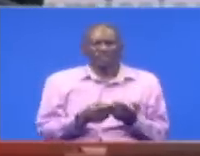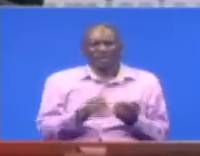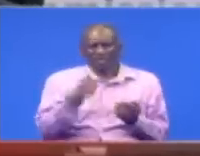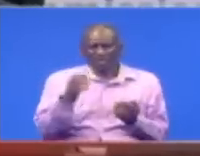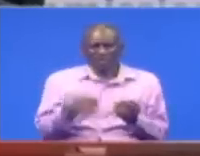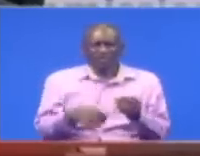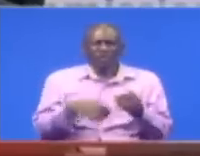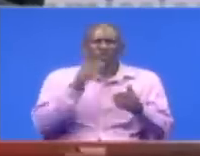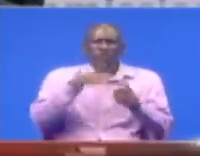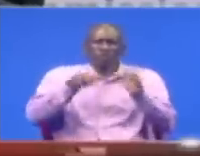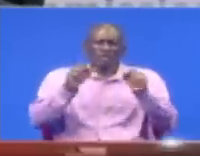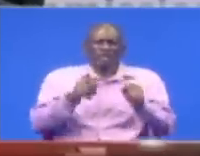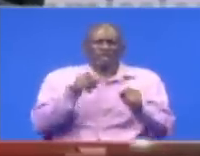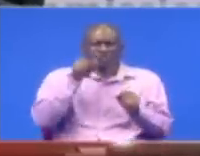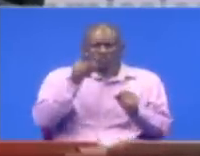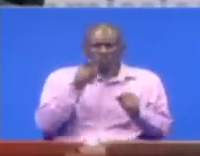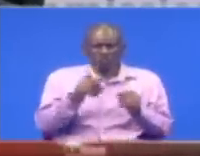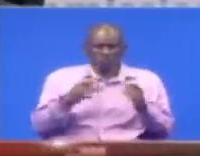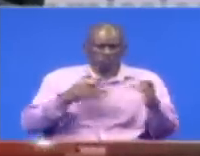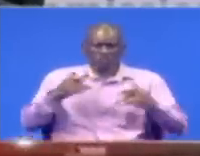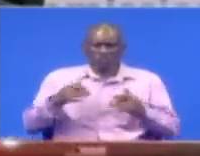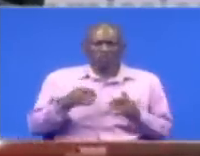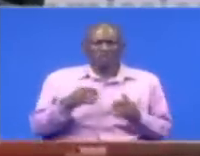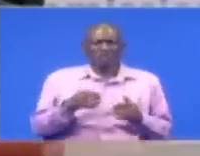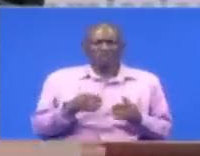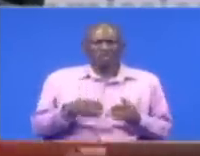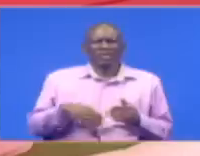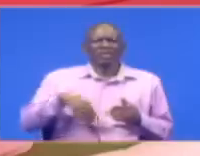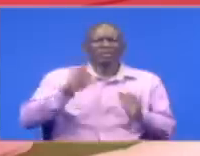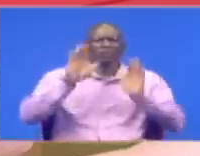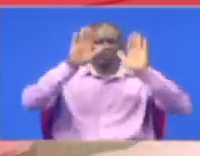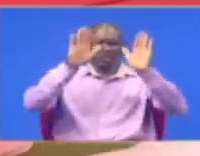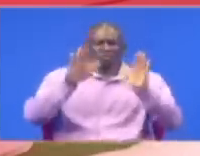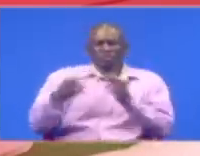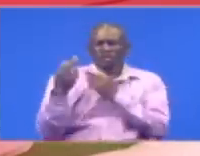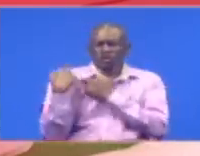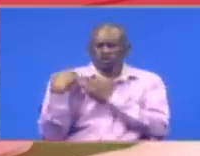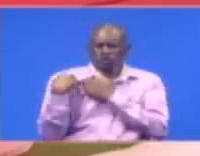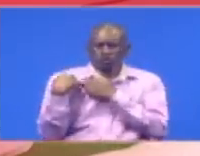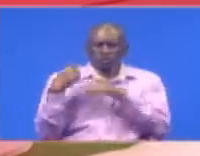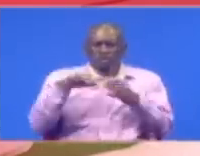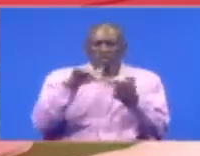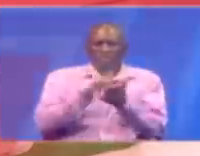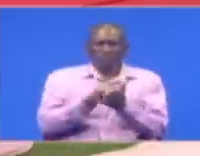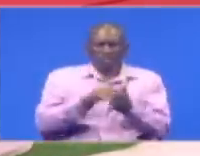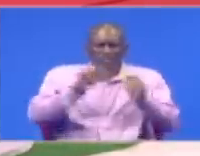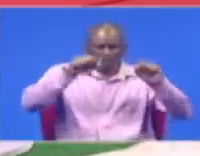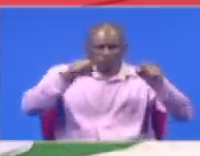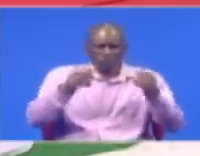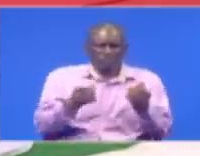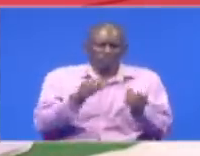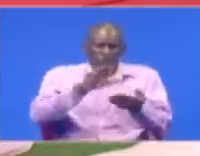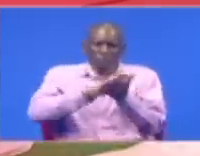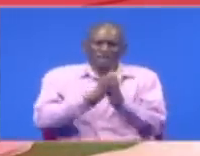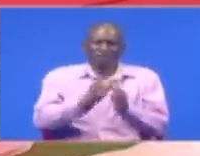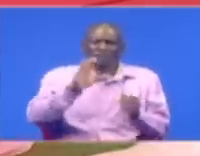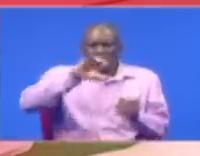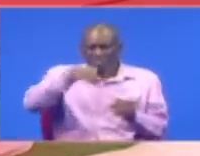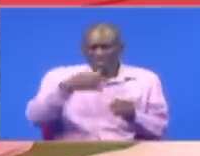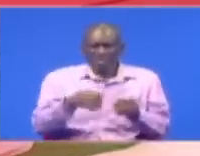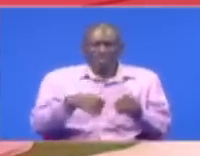which would senior counsel consider to be the most important role, if that is a possibility,